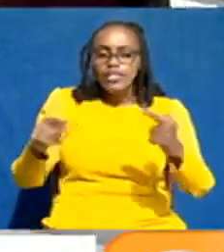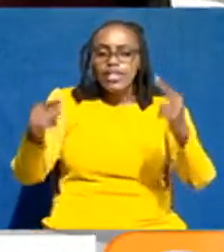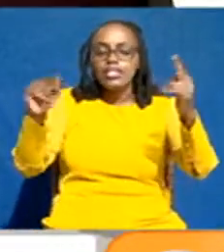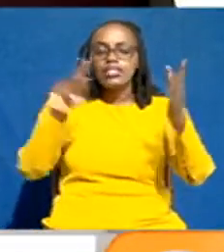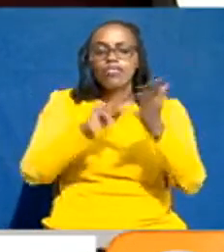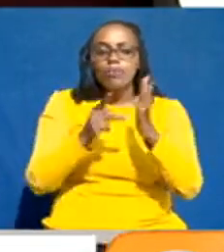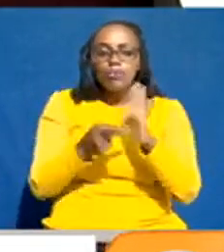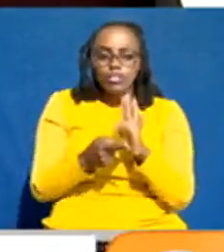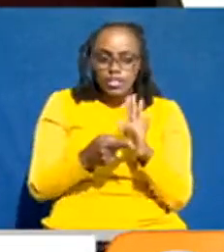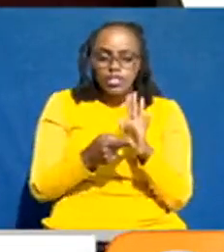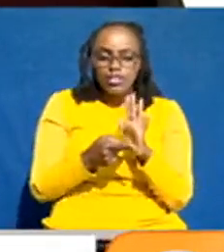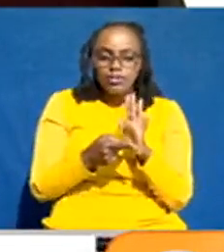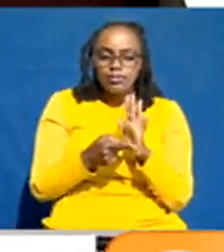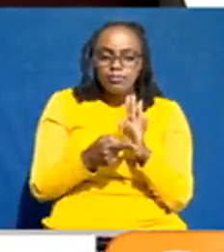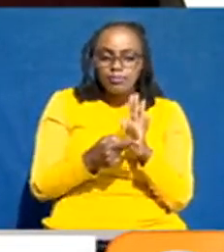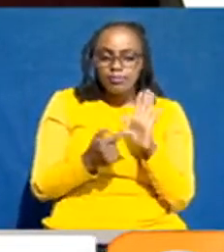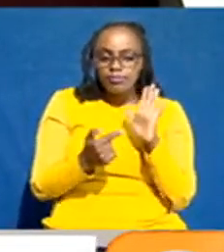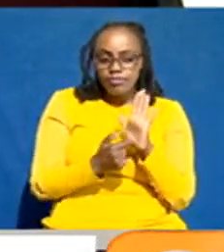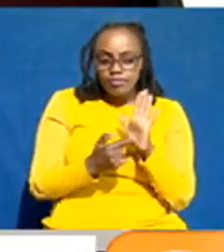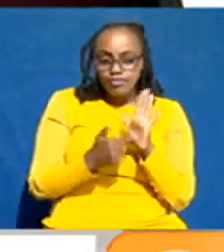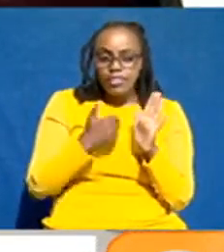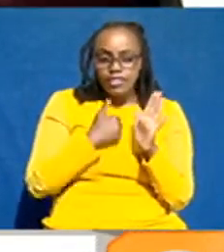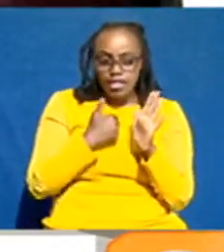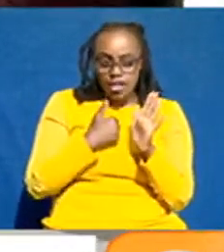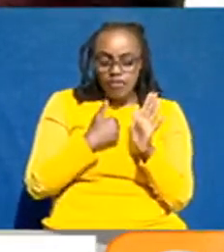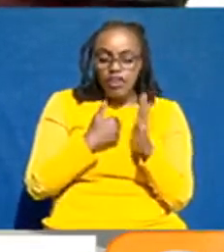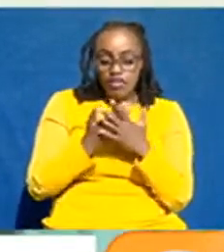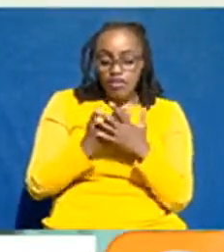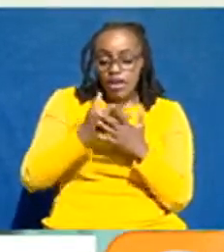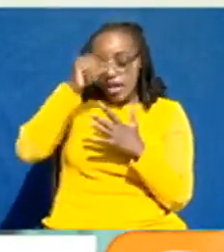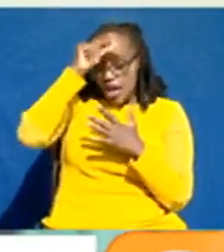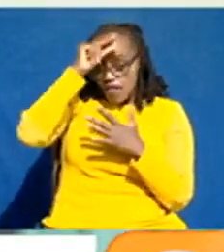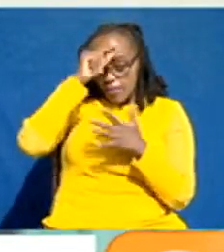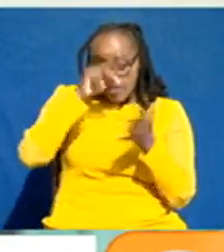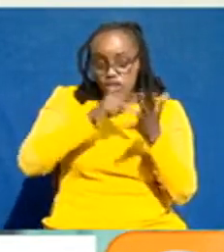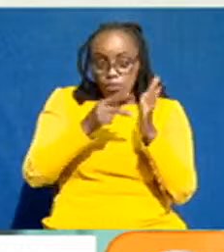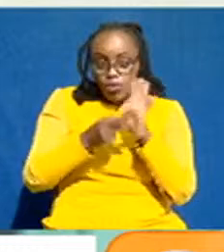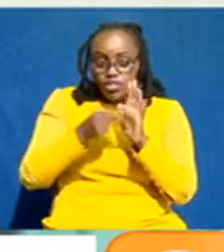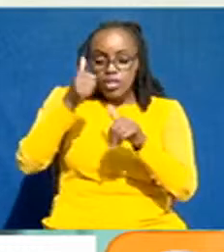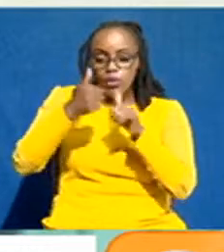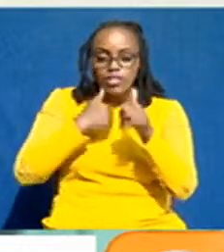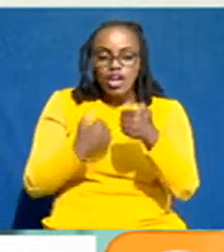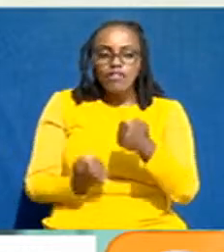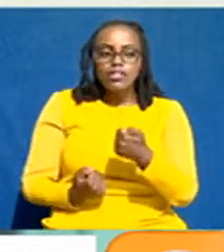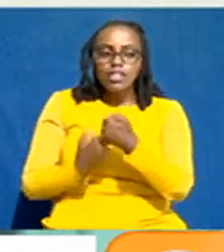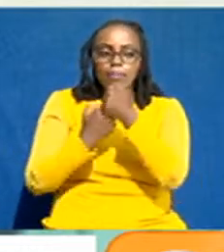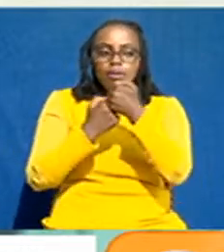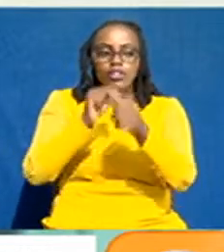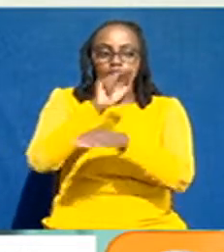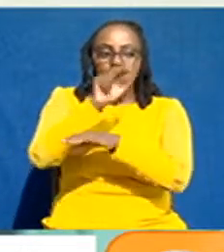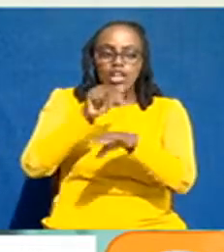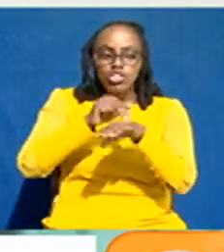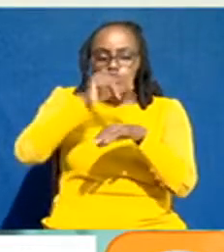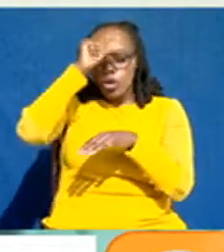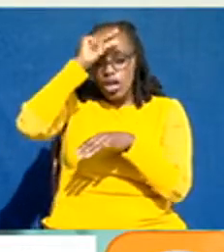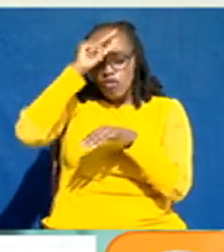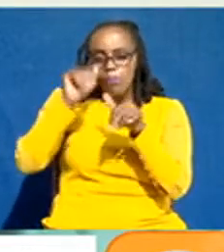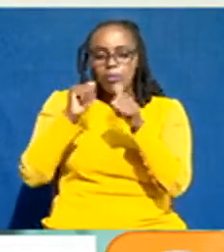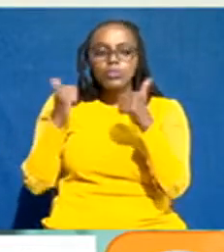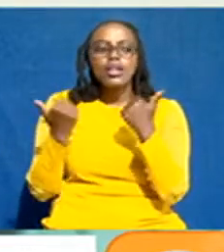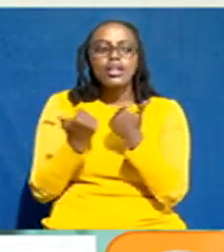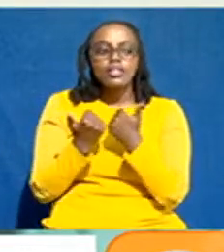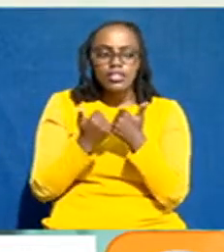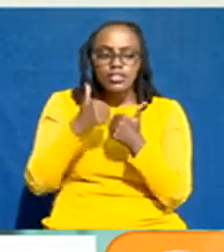project? This has been a flagship government project, so the support of national government agencies have